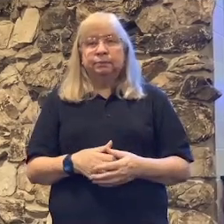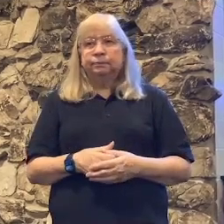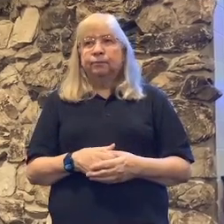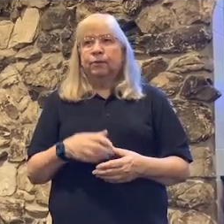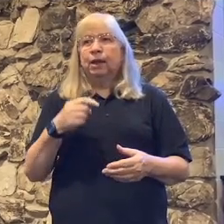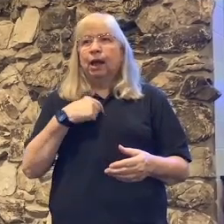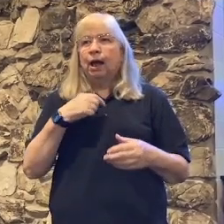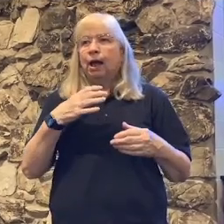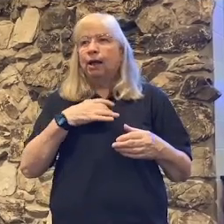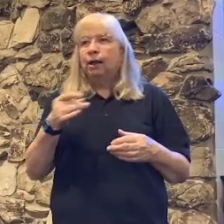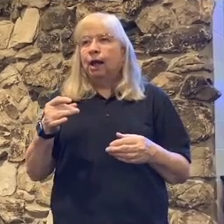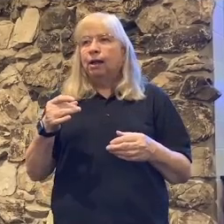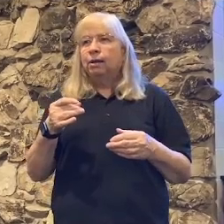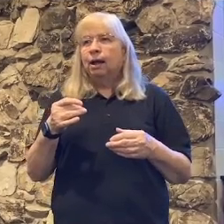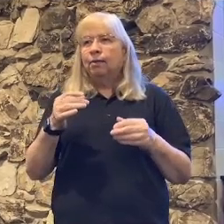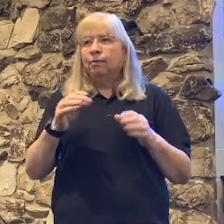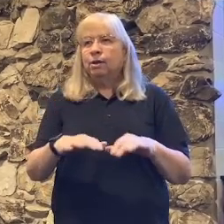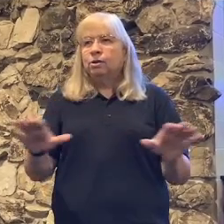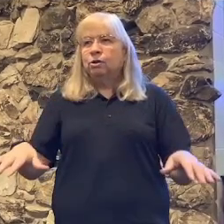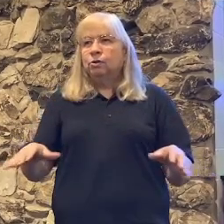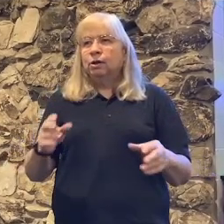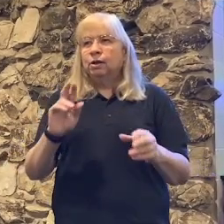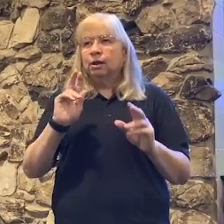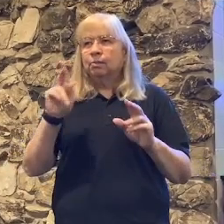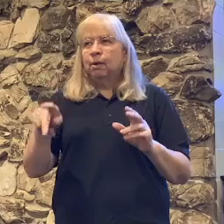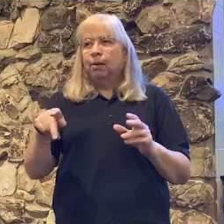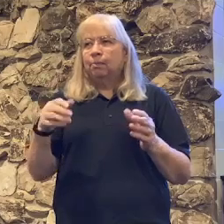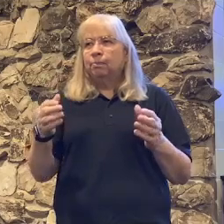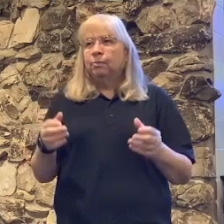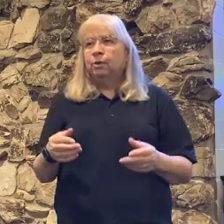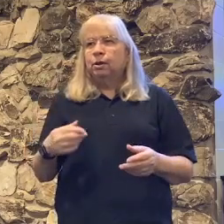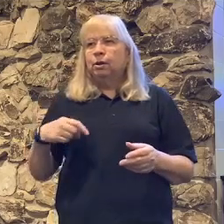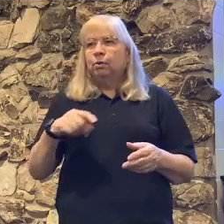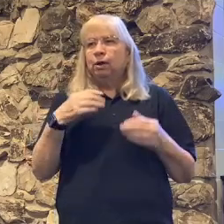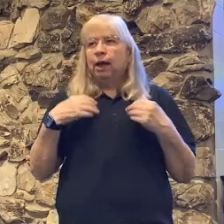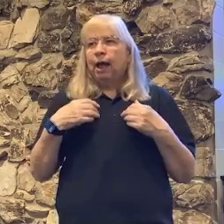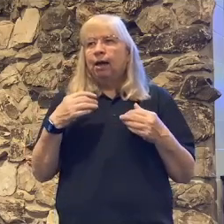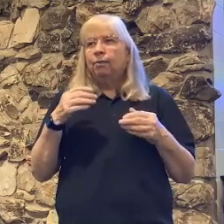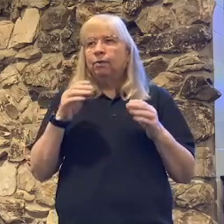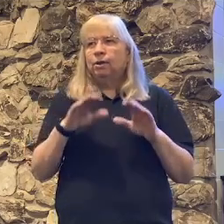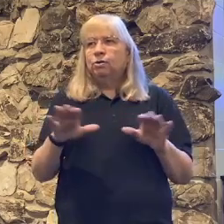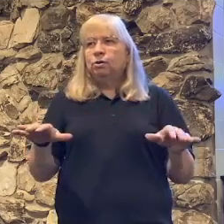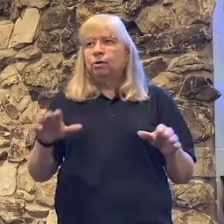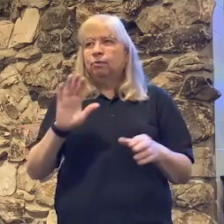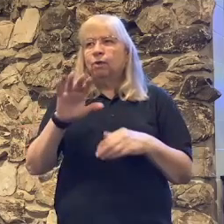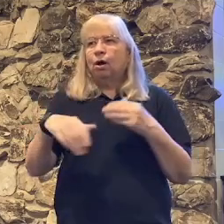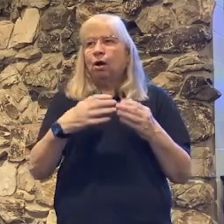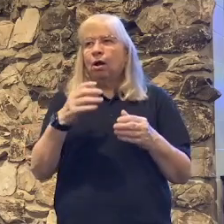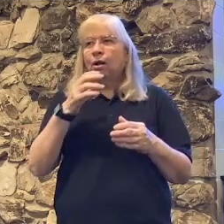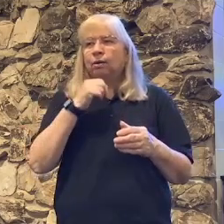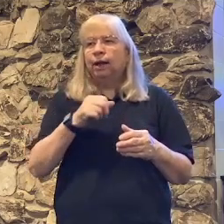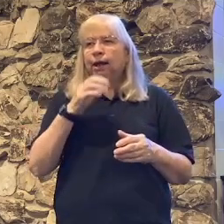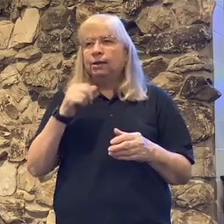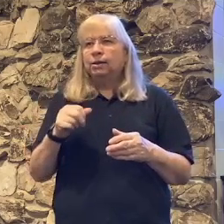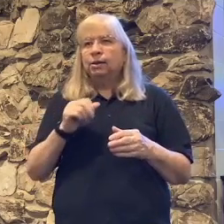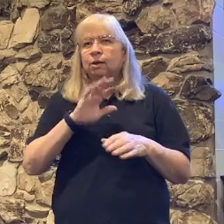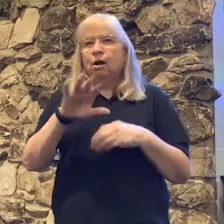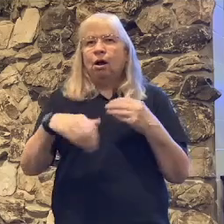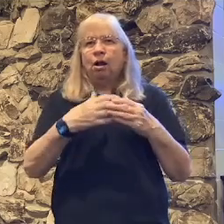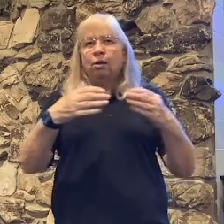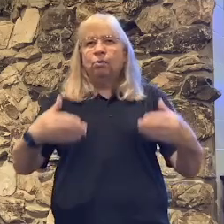I'd like to invite the kids to come forward. We have kids of all ages, so everybody's welcome to come.